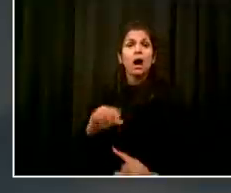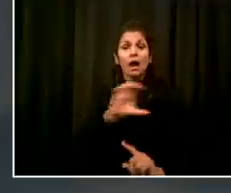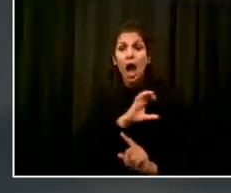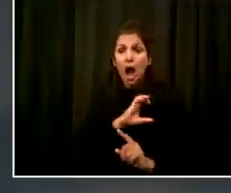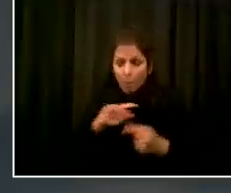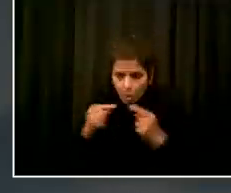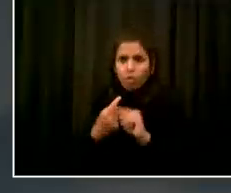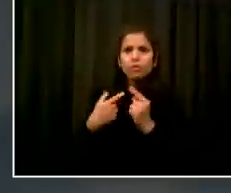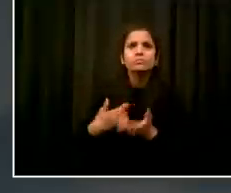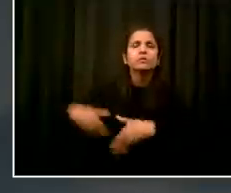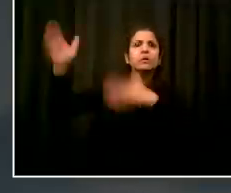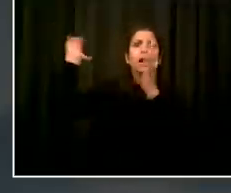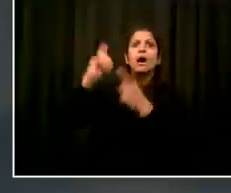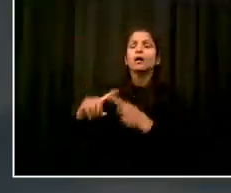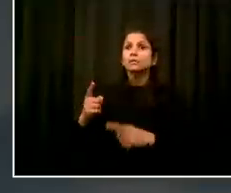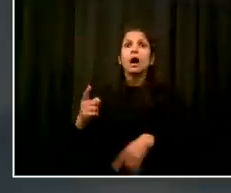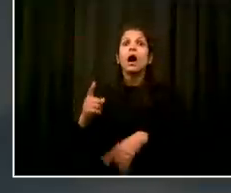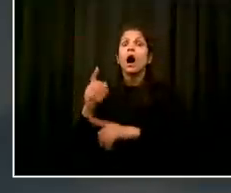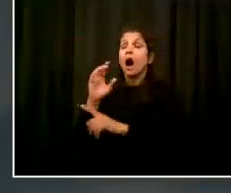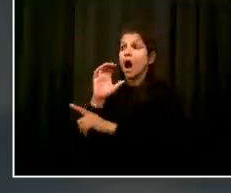I just again plead for